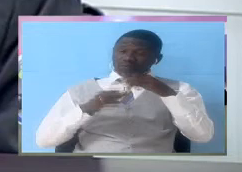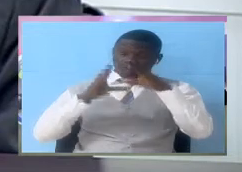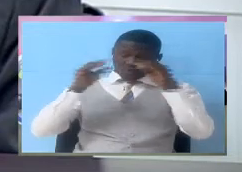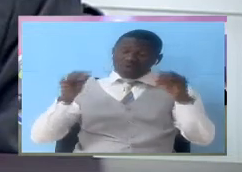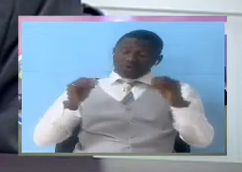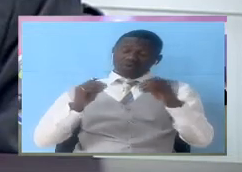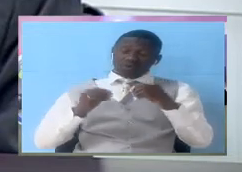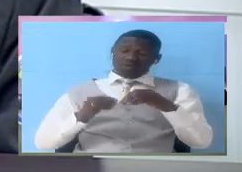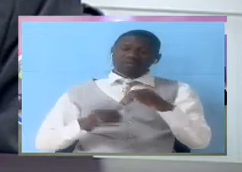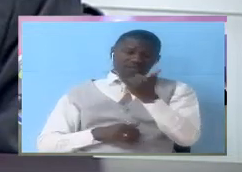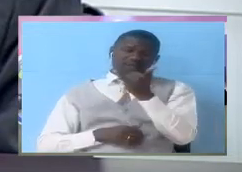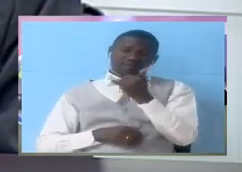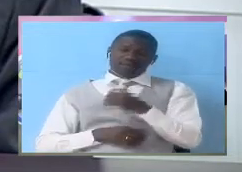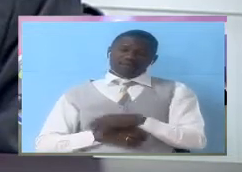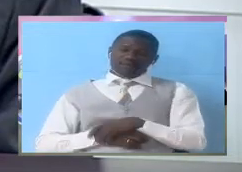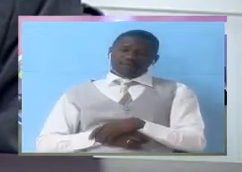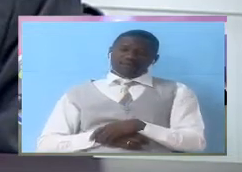Wow.